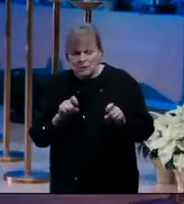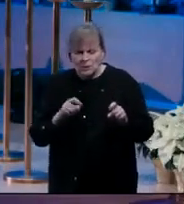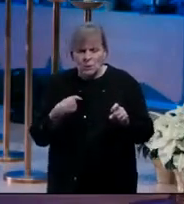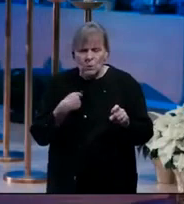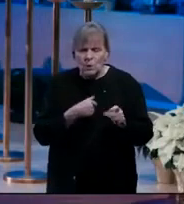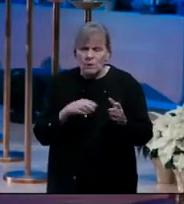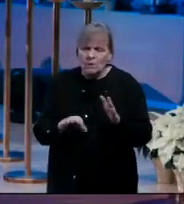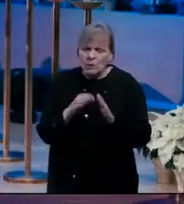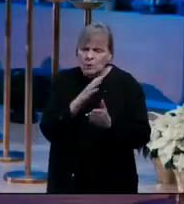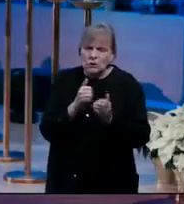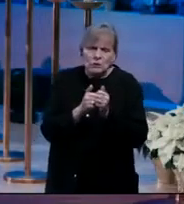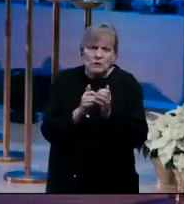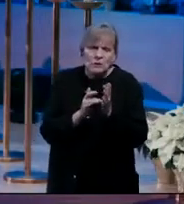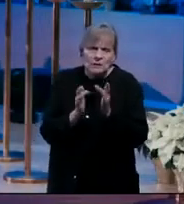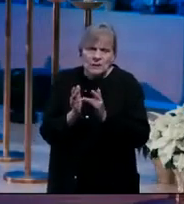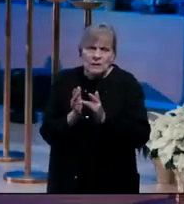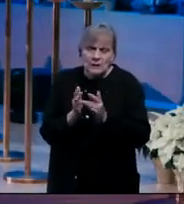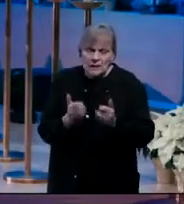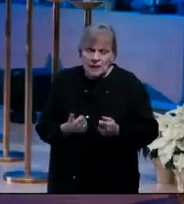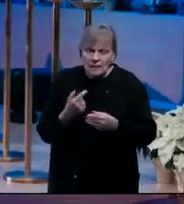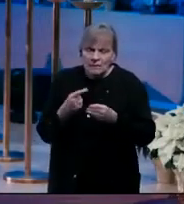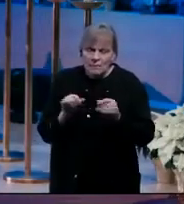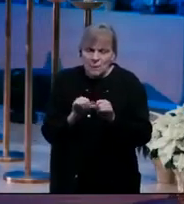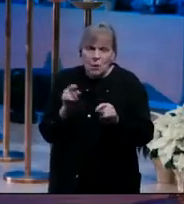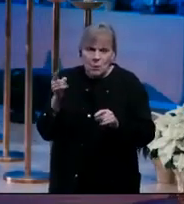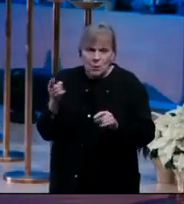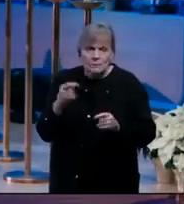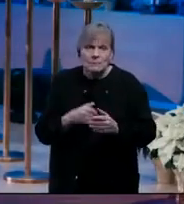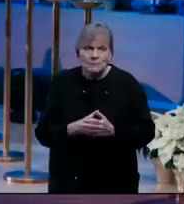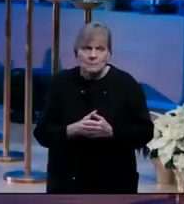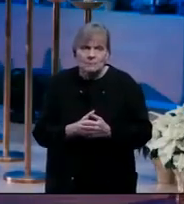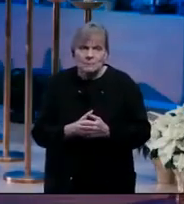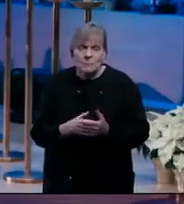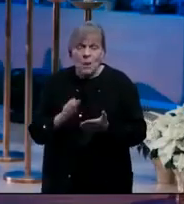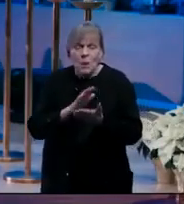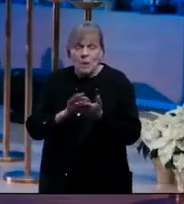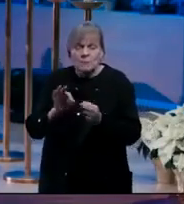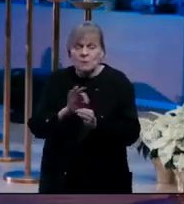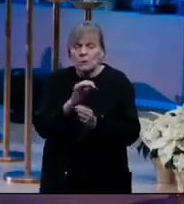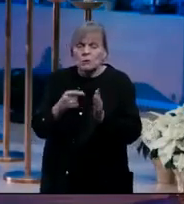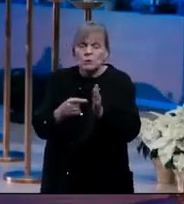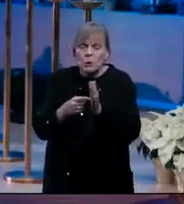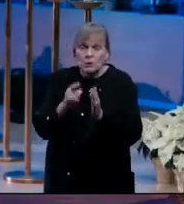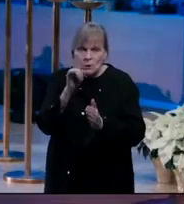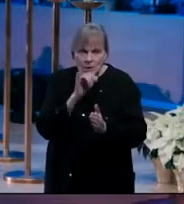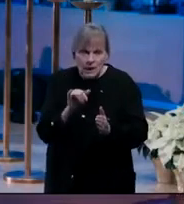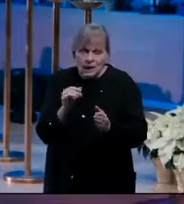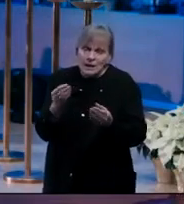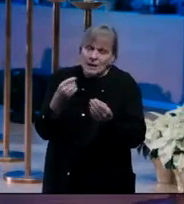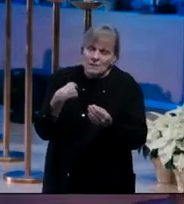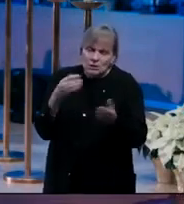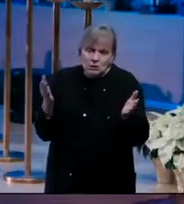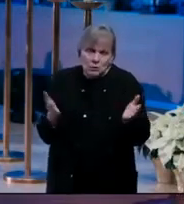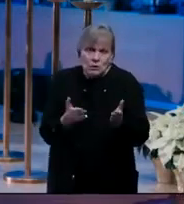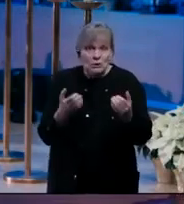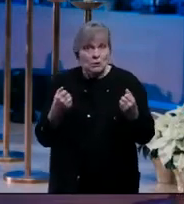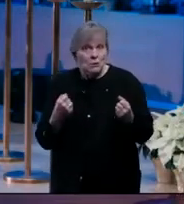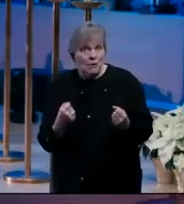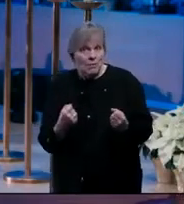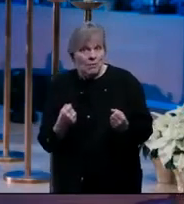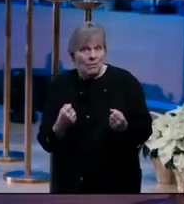want to follow you, Jesus. We want our whole life to be about you. Holy Spirit, show us what that looks like and give us the courage and the